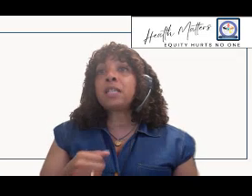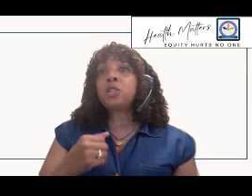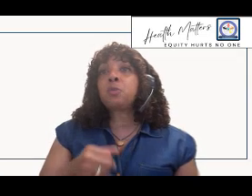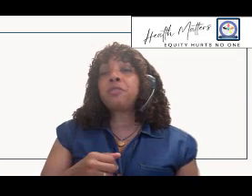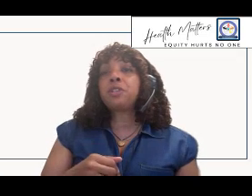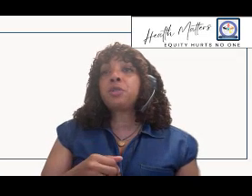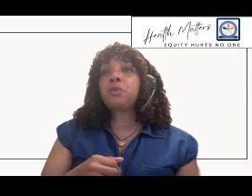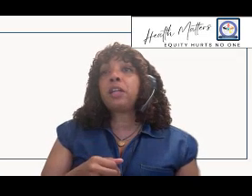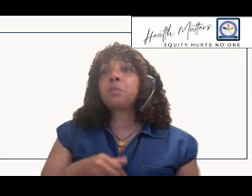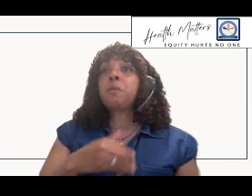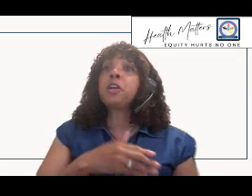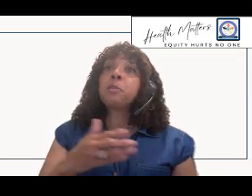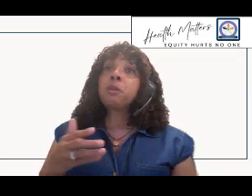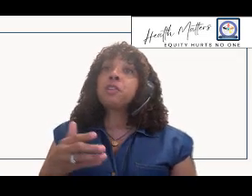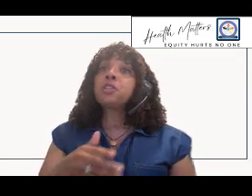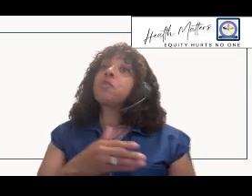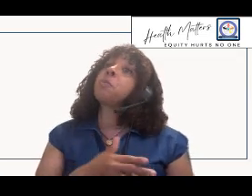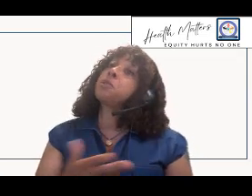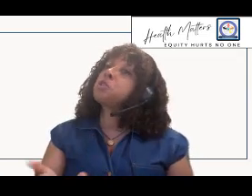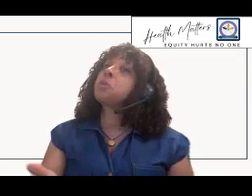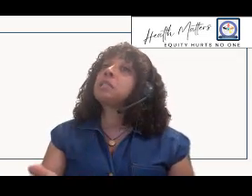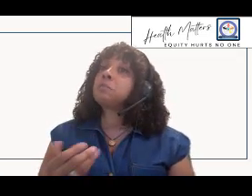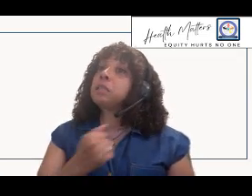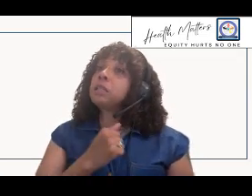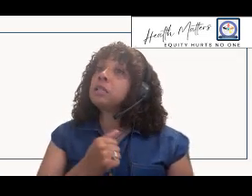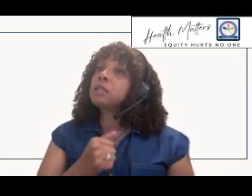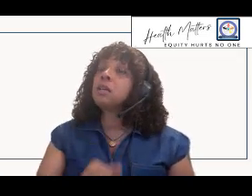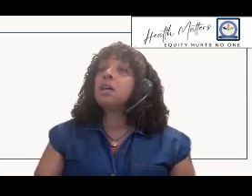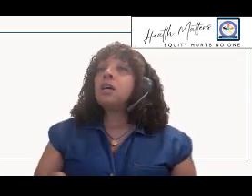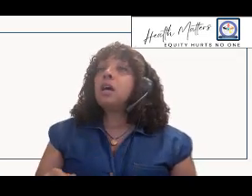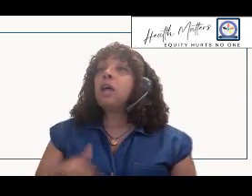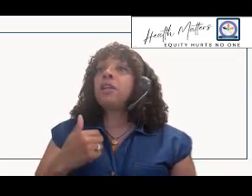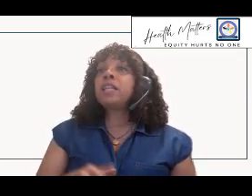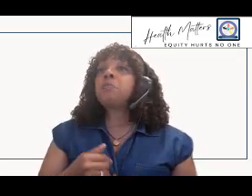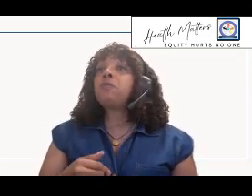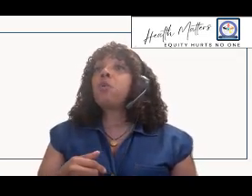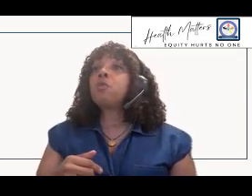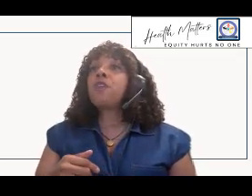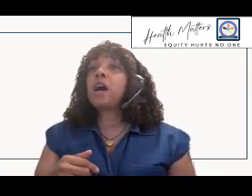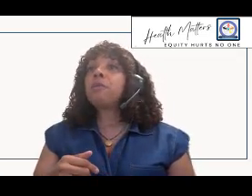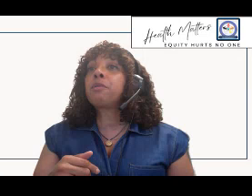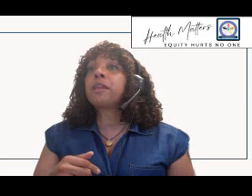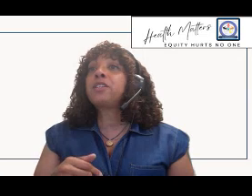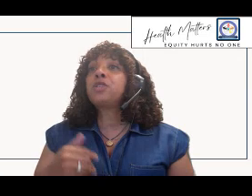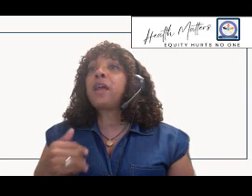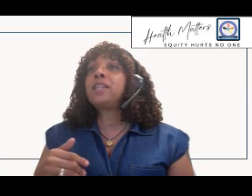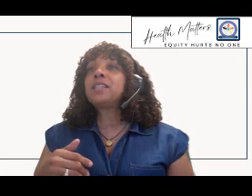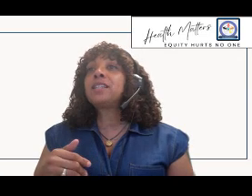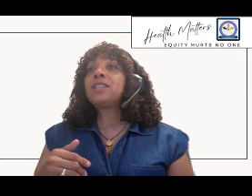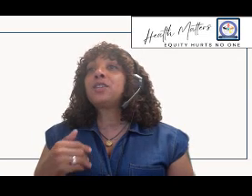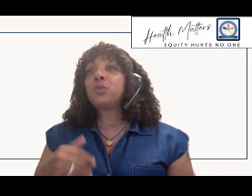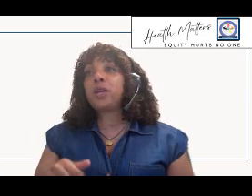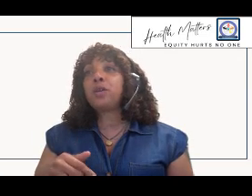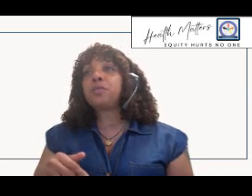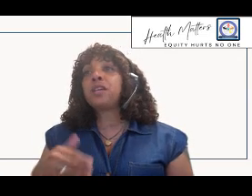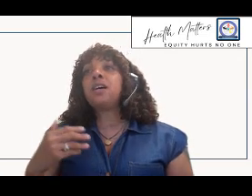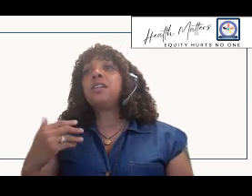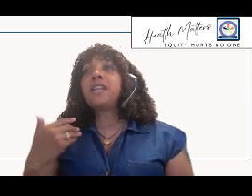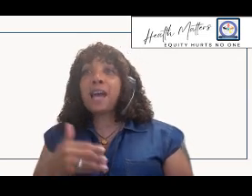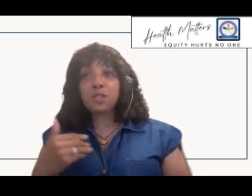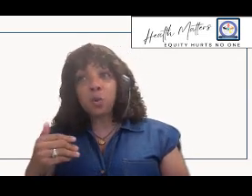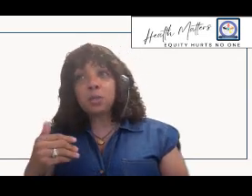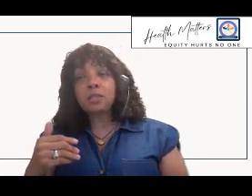113 revises provisions related to parking privileges for persons with disabilities. And then SB 405 creates the Transit to